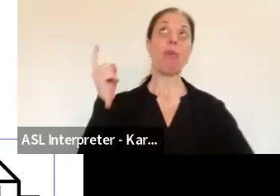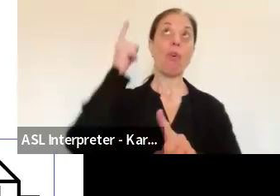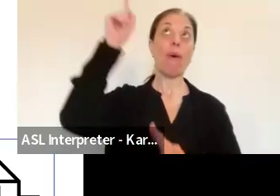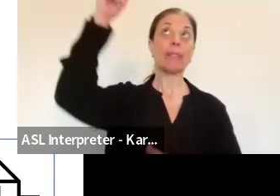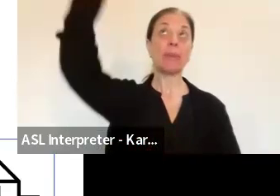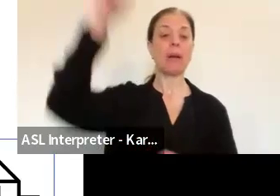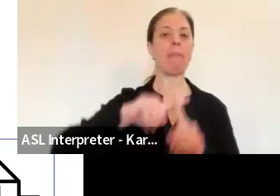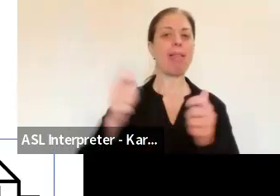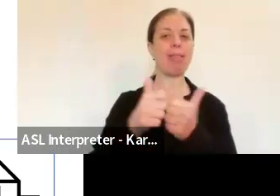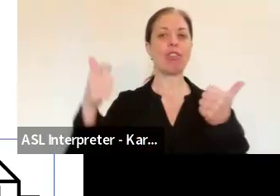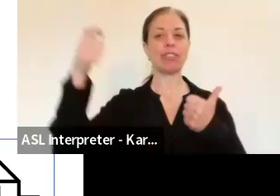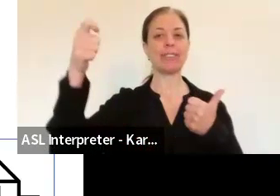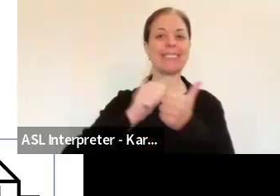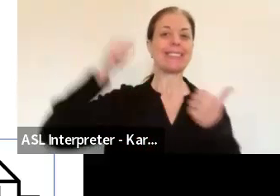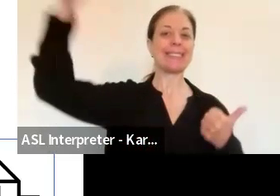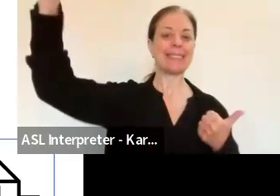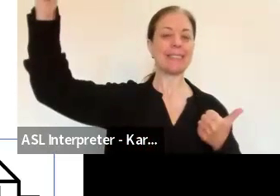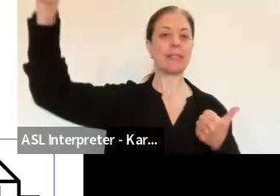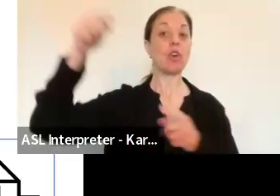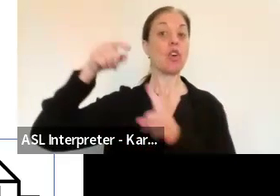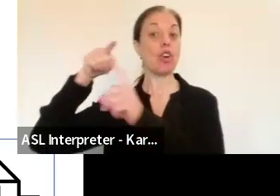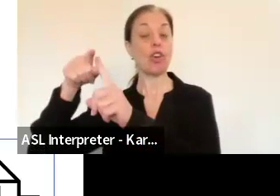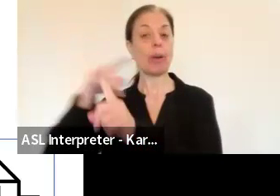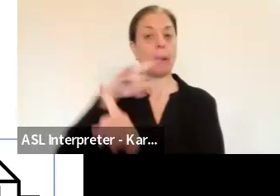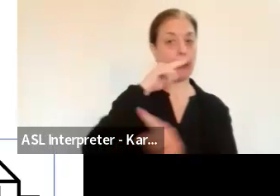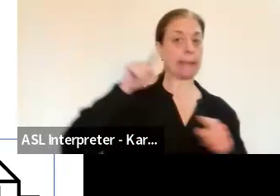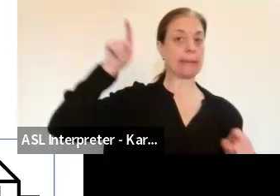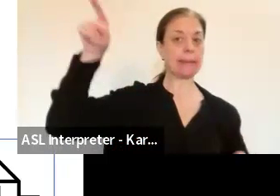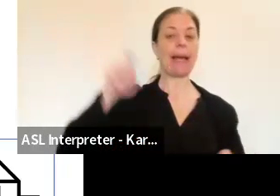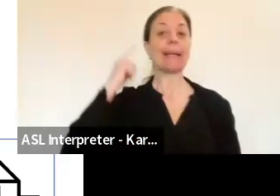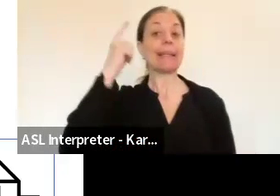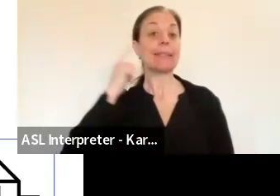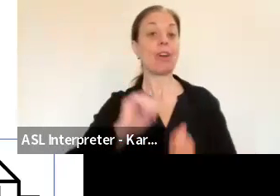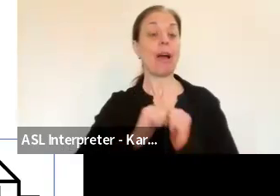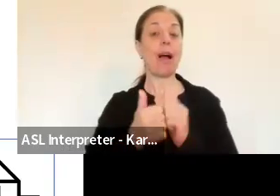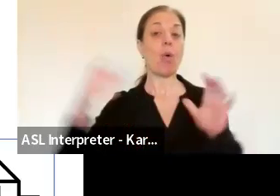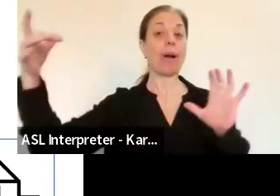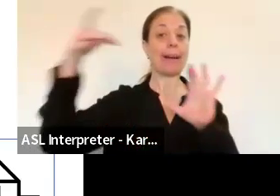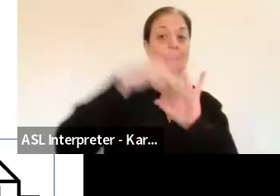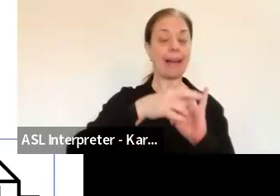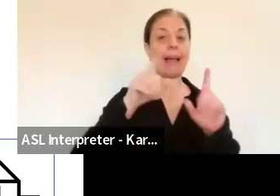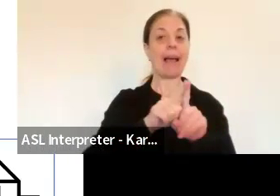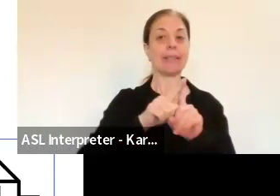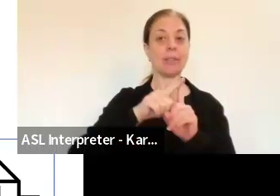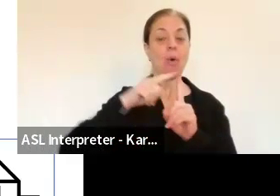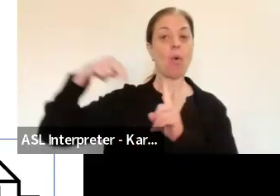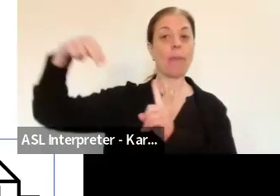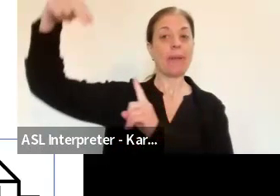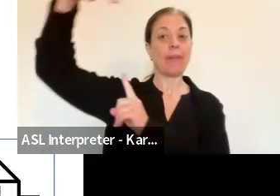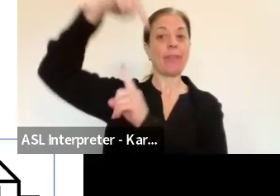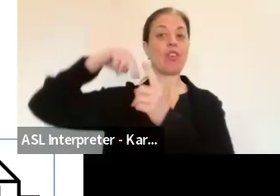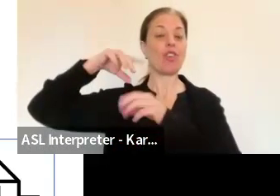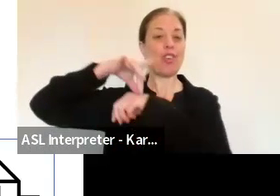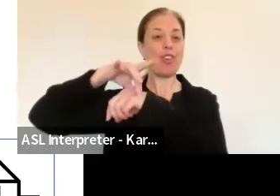largest distance ever between her and her kids. So she had to consider how she'd connect with them as she orbited the Earth.